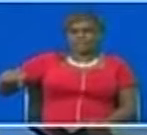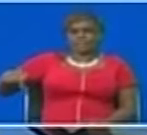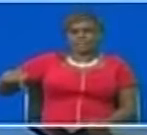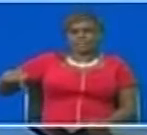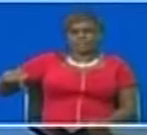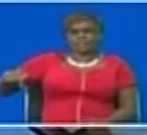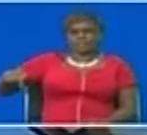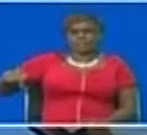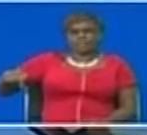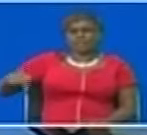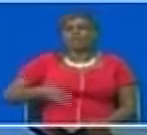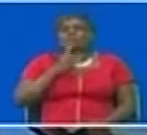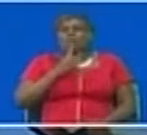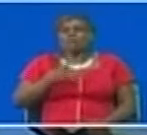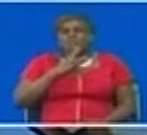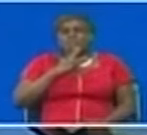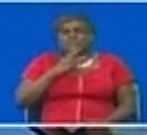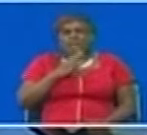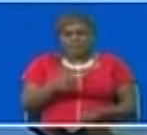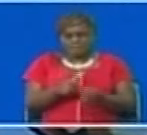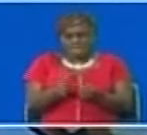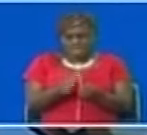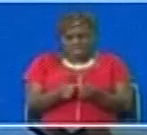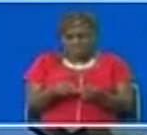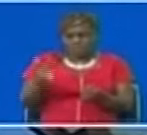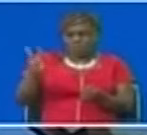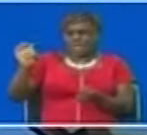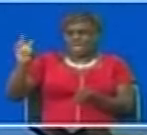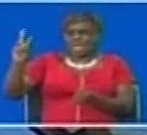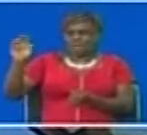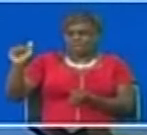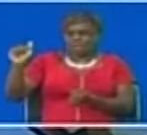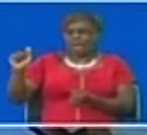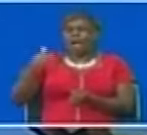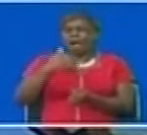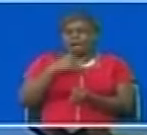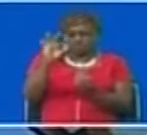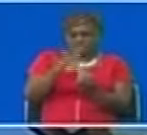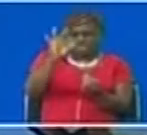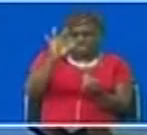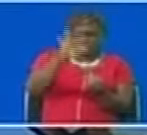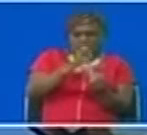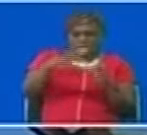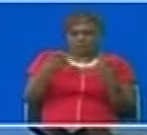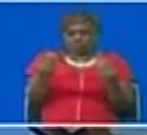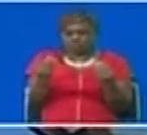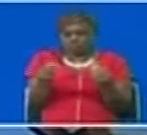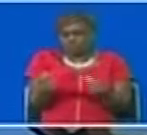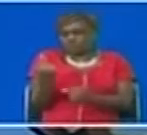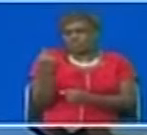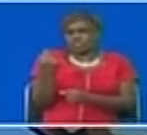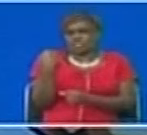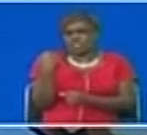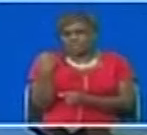Well, the Water Efficient Maize for Africa, WEMA, initiative is carrying out experiments on how to tackle the maize stem